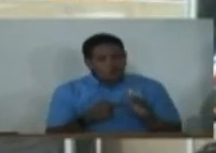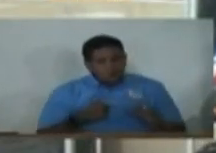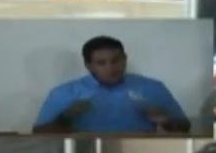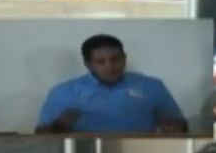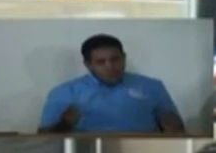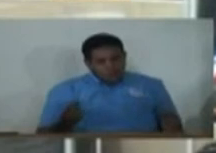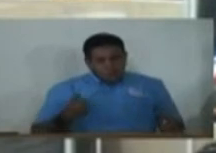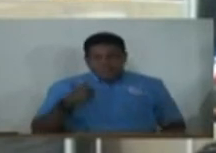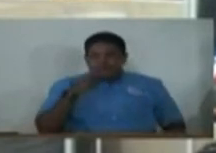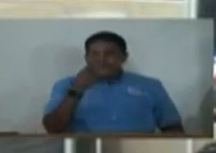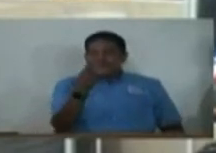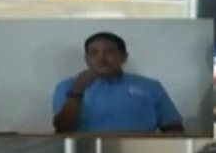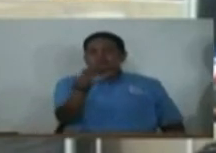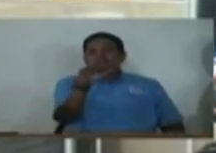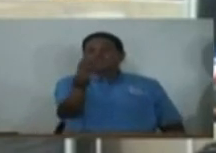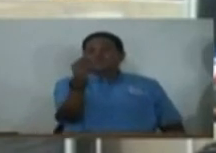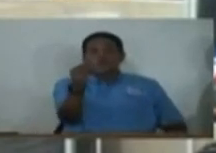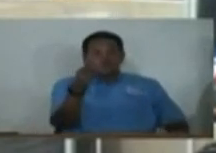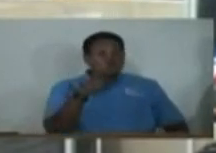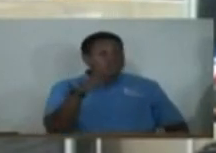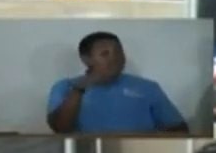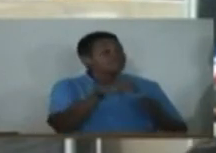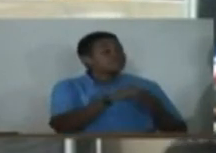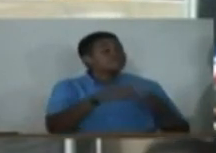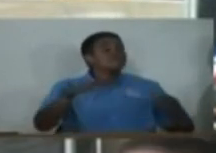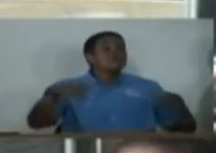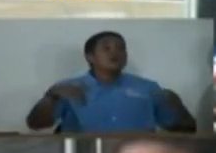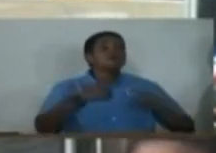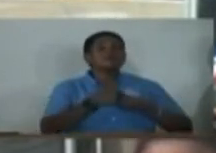the howls of contention,